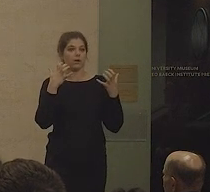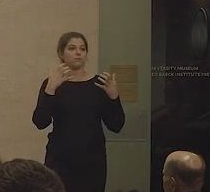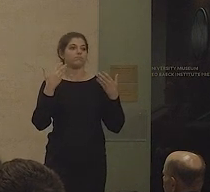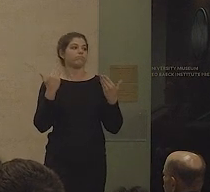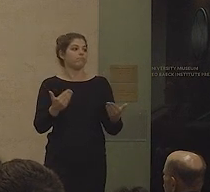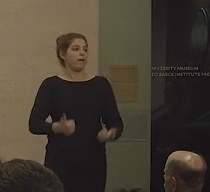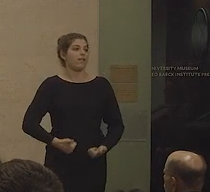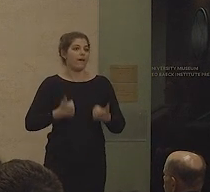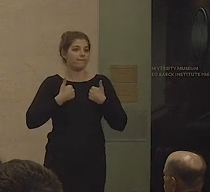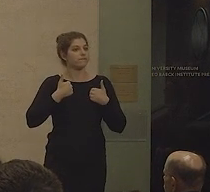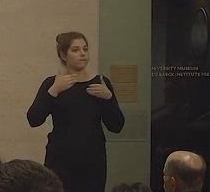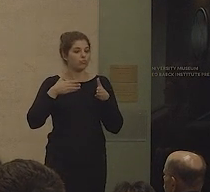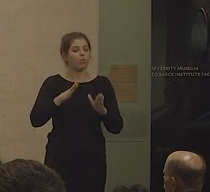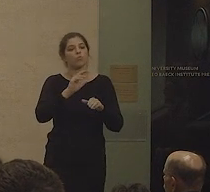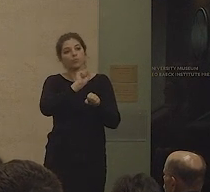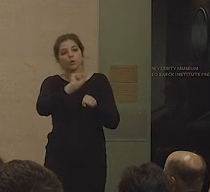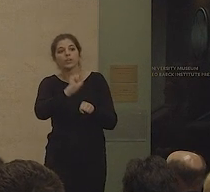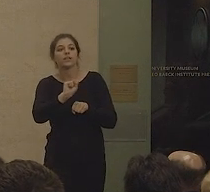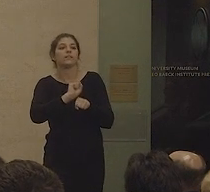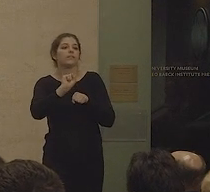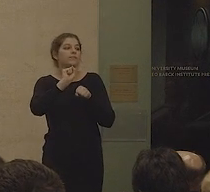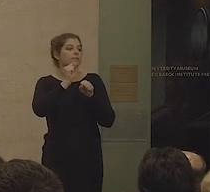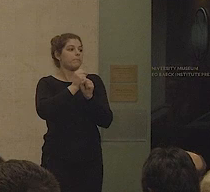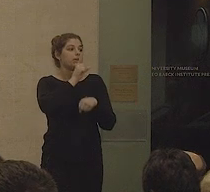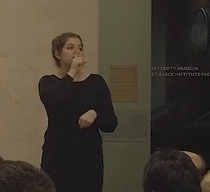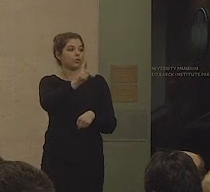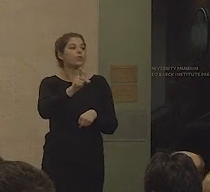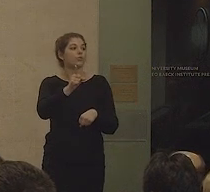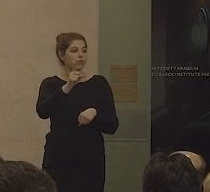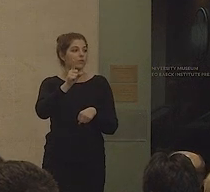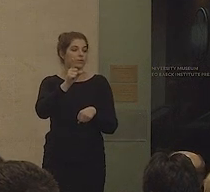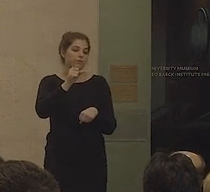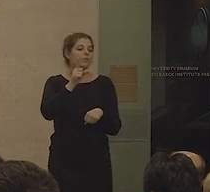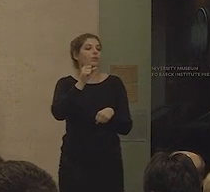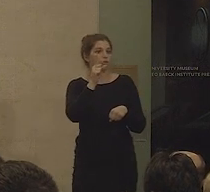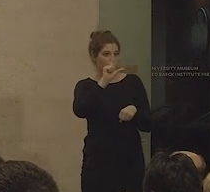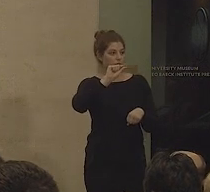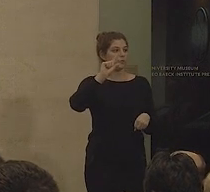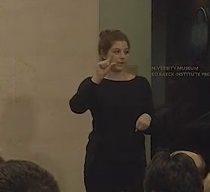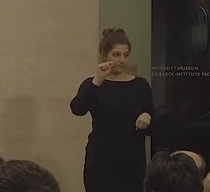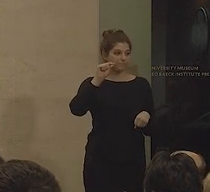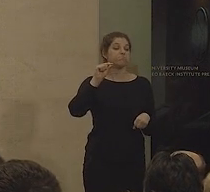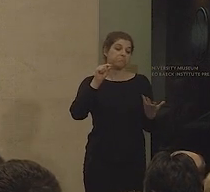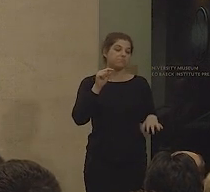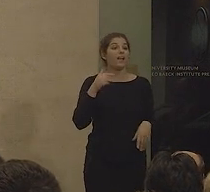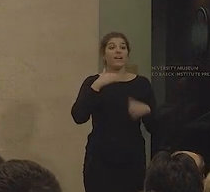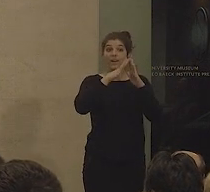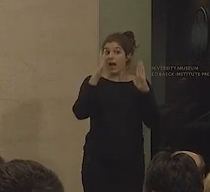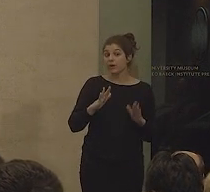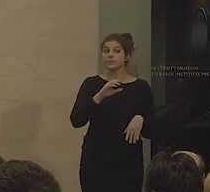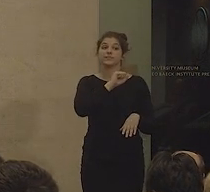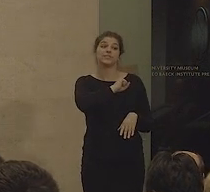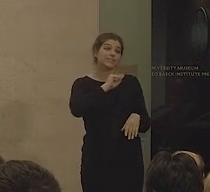life on the road working to make sure that after 2020 we have a House and a Senate